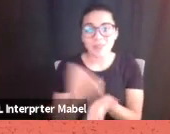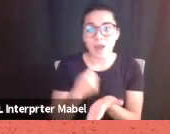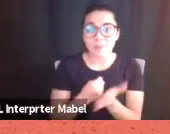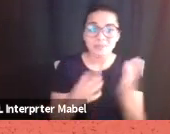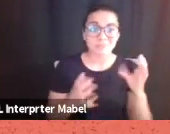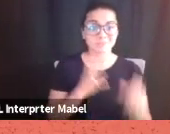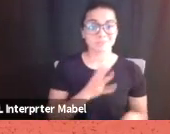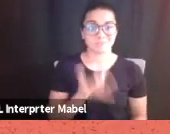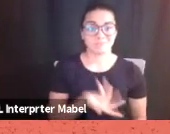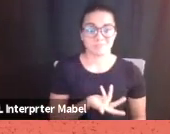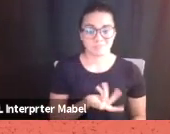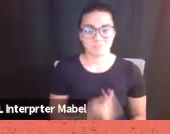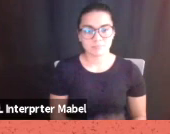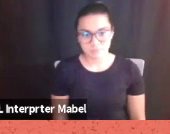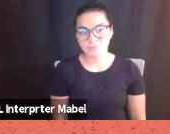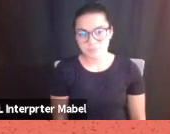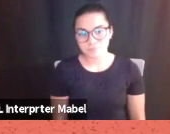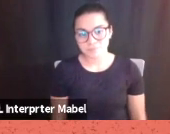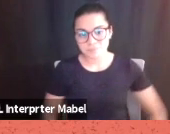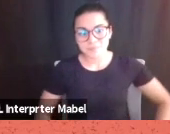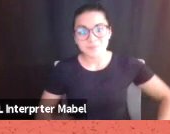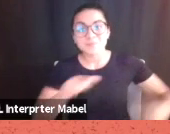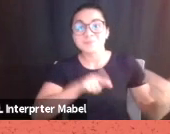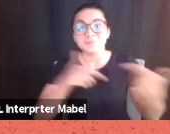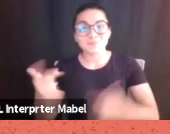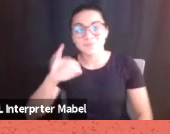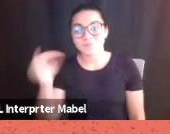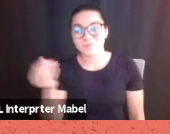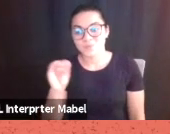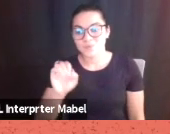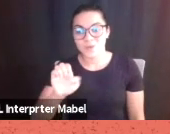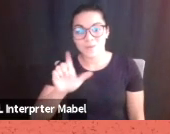And turning now to Joellen.